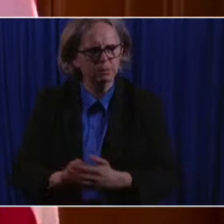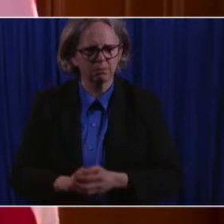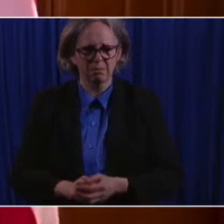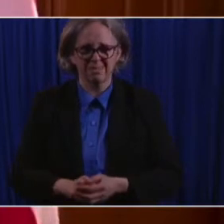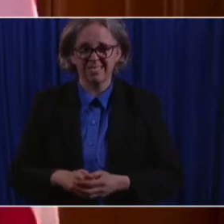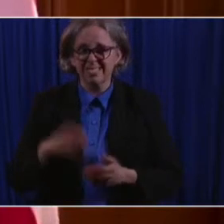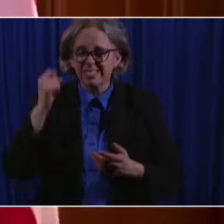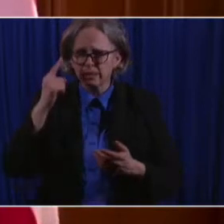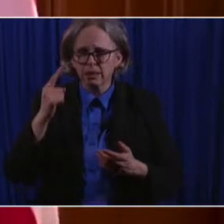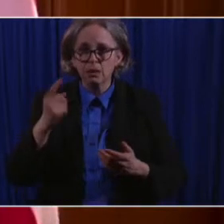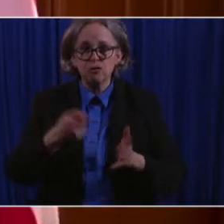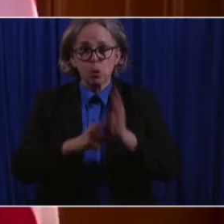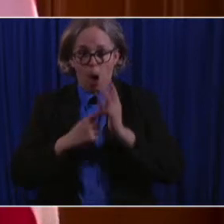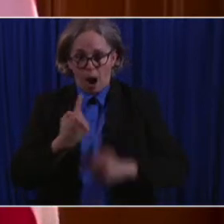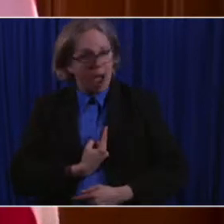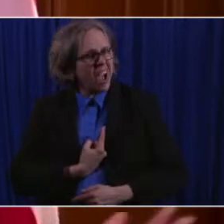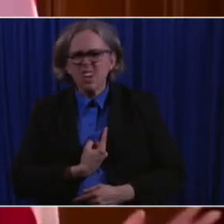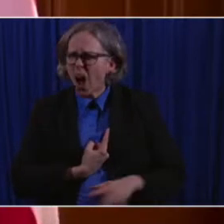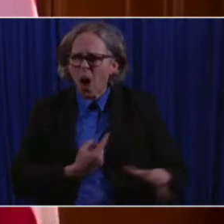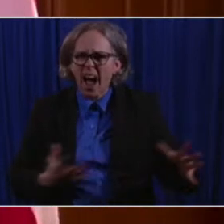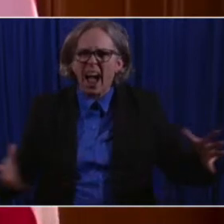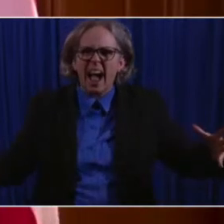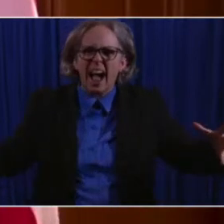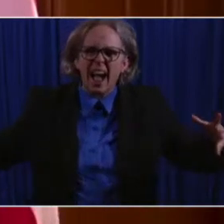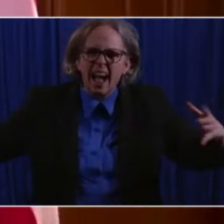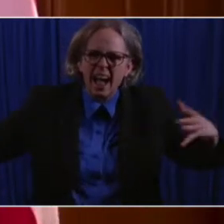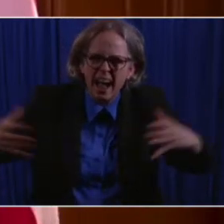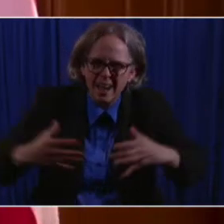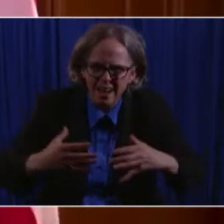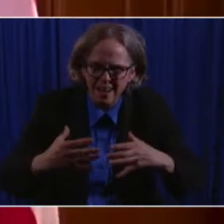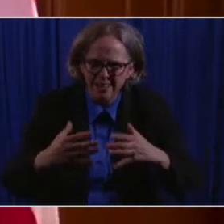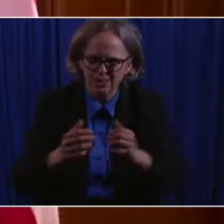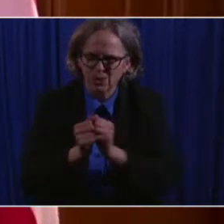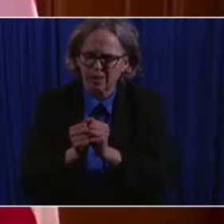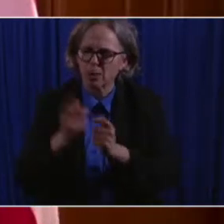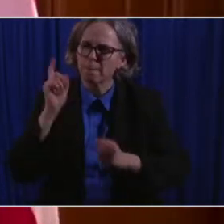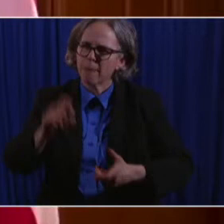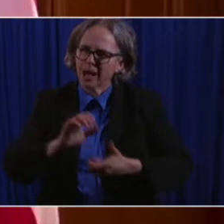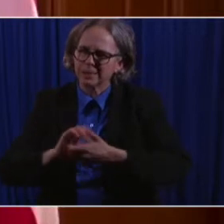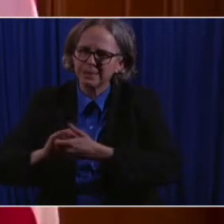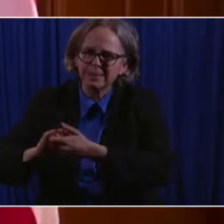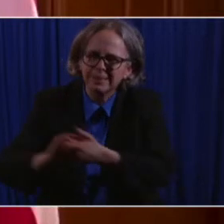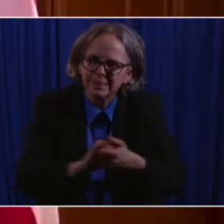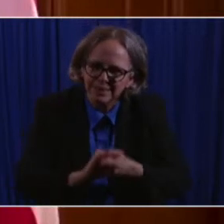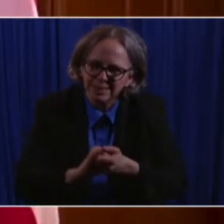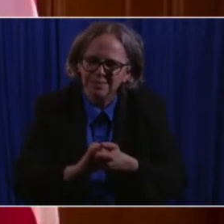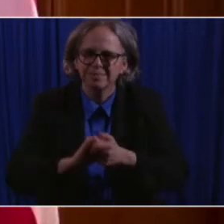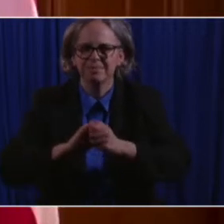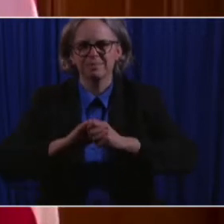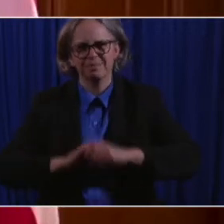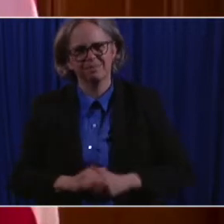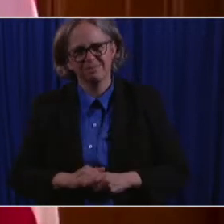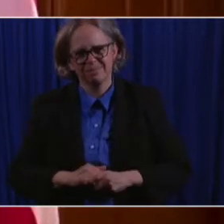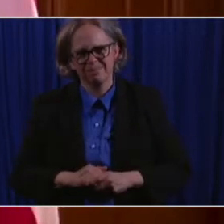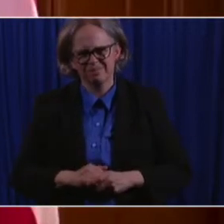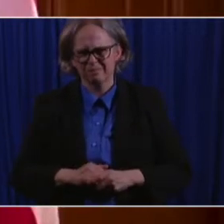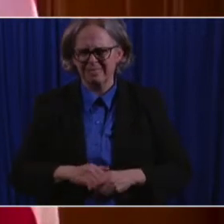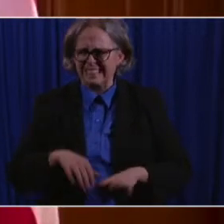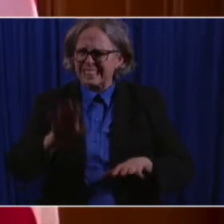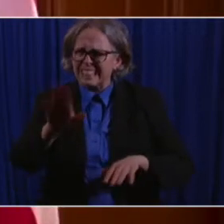of the General Assembly, but everybody in every community, to encourage everyone to get